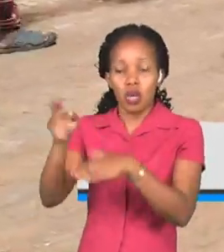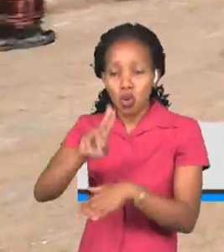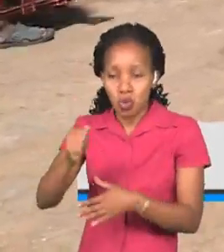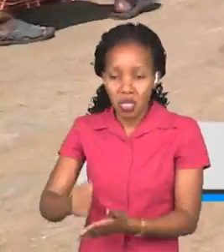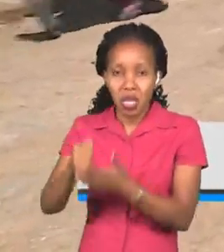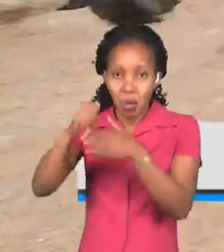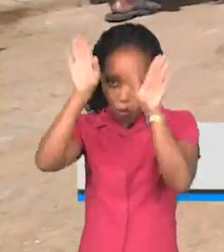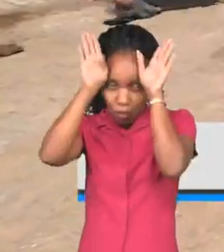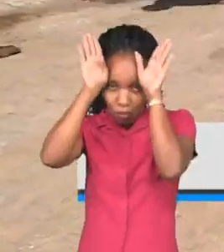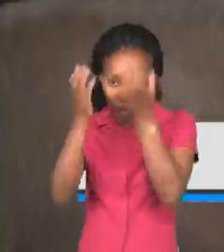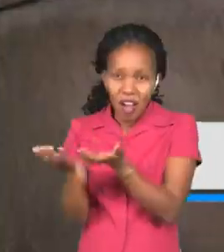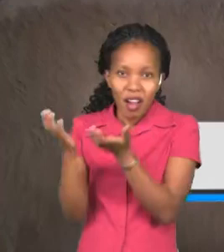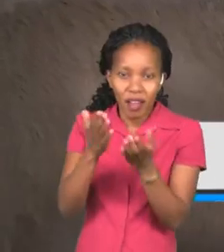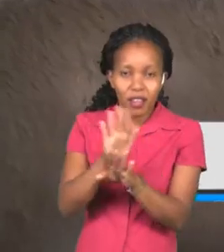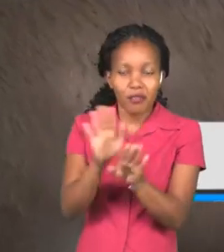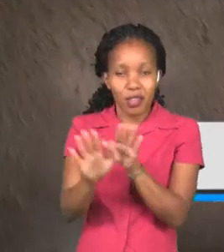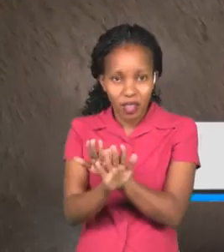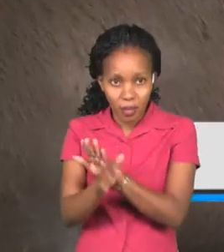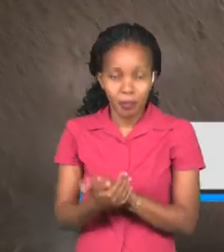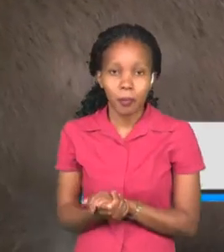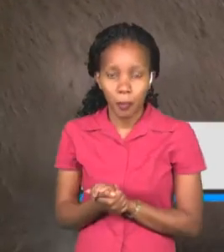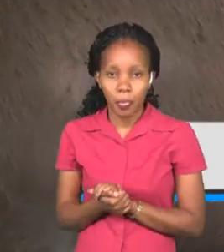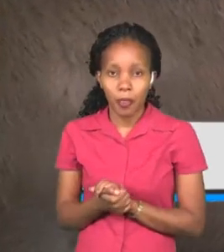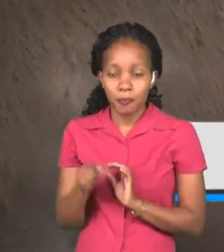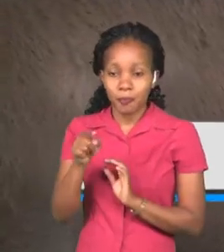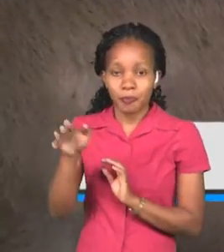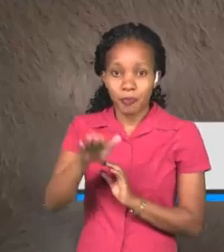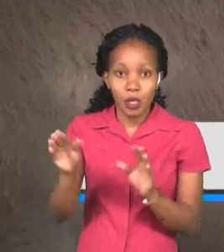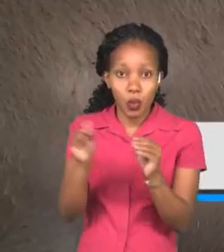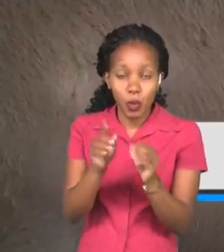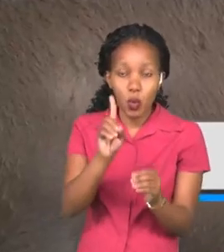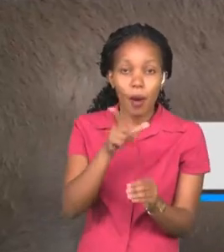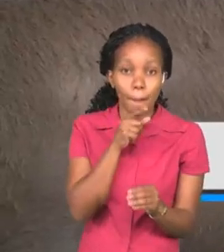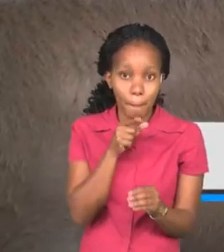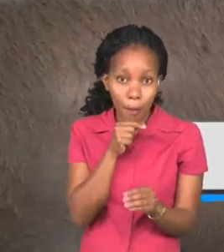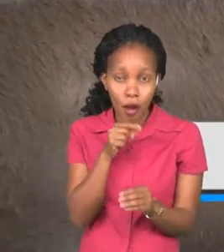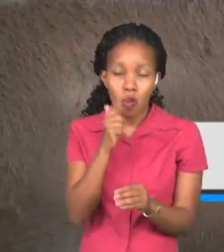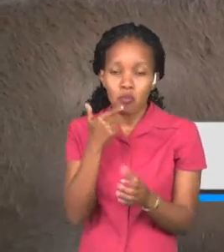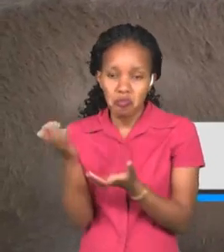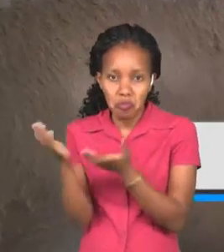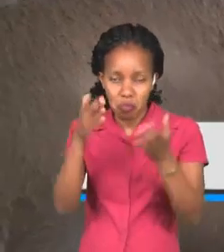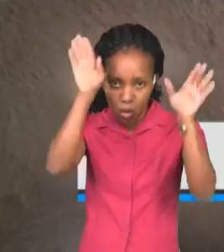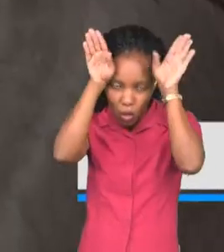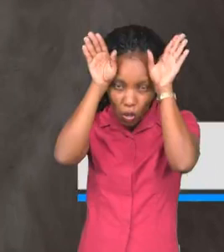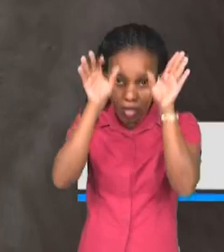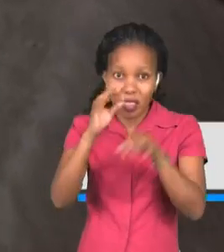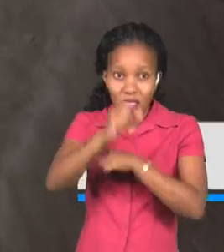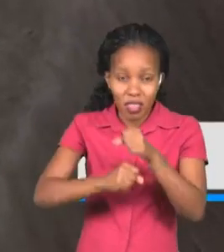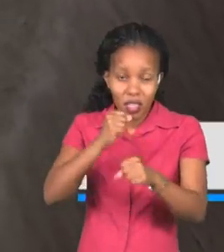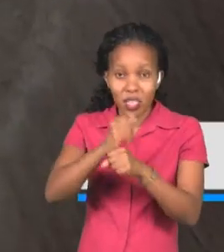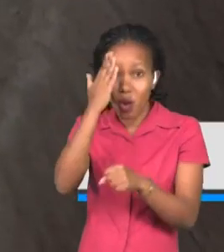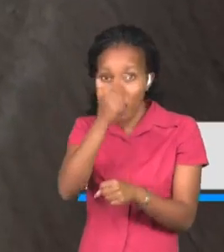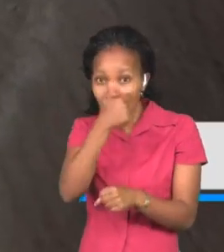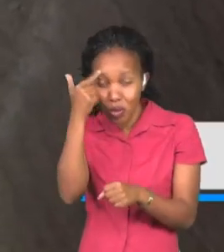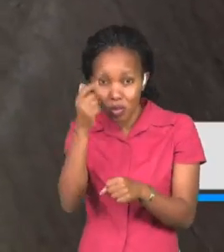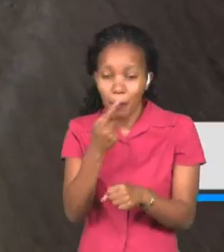that carried every luggage. In the sanctuary, we meet Hussein Meji. He has brought his 3-year-old mule for medical